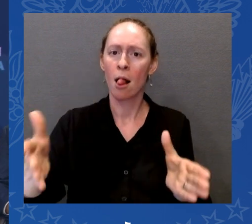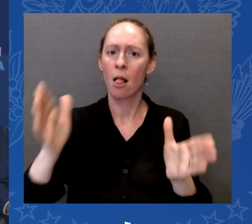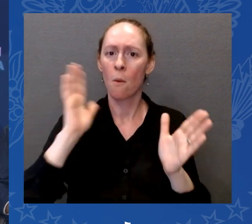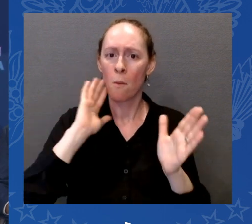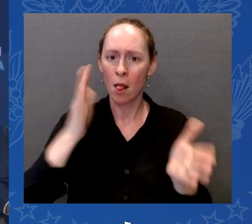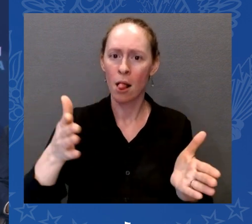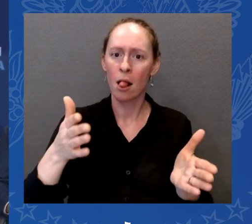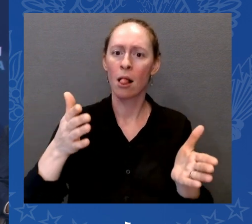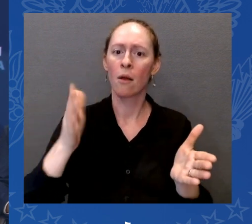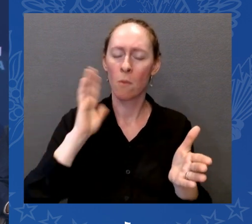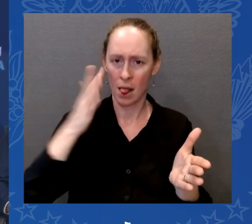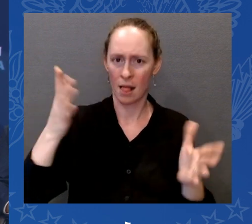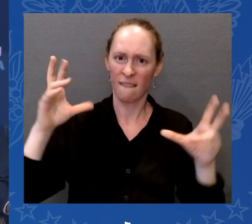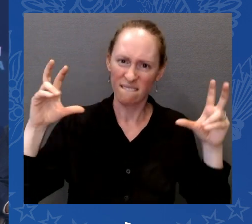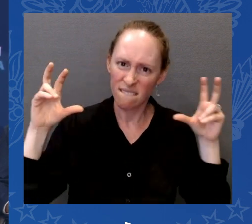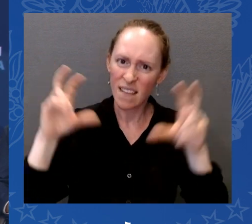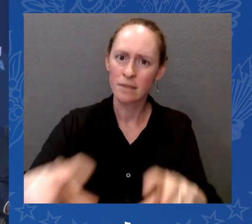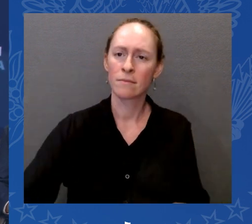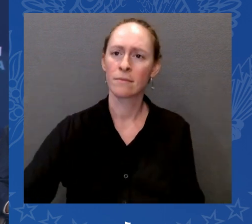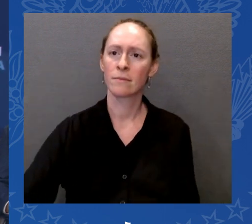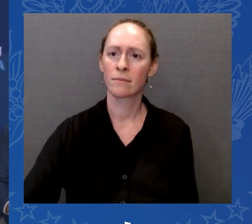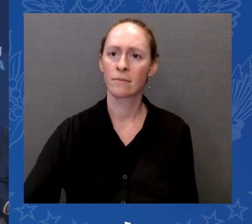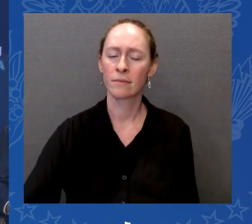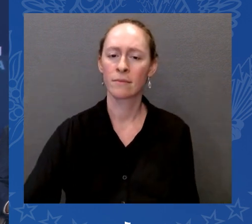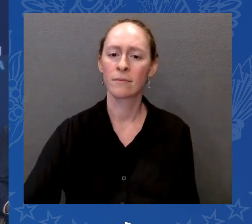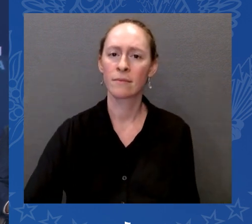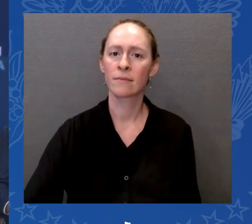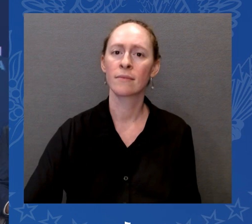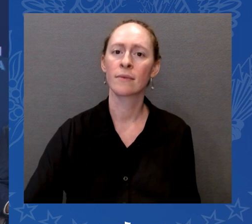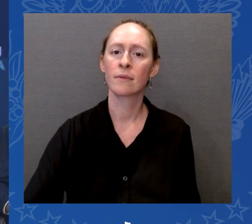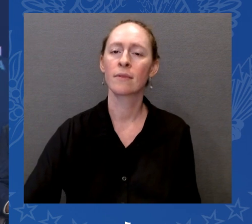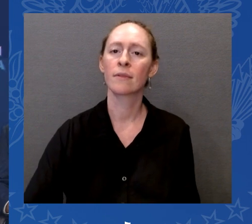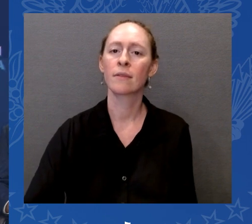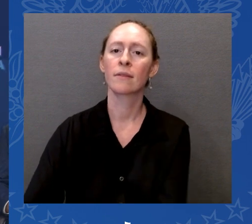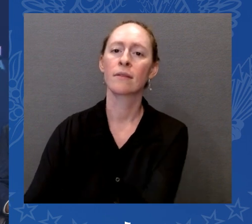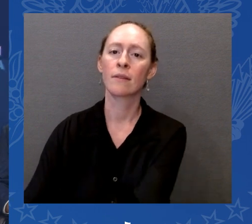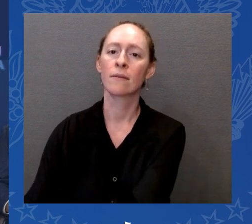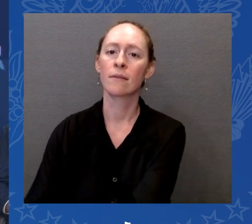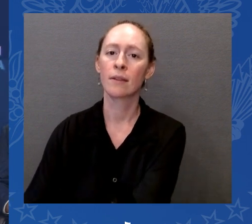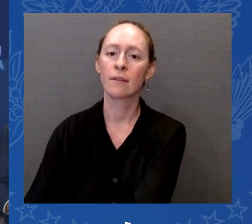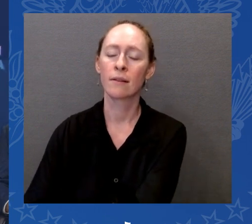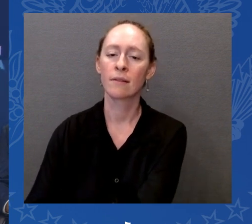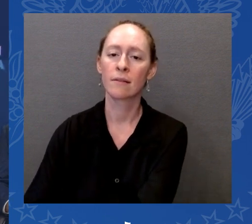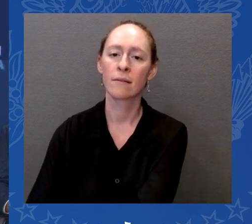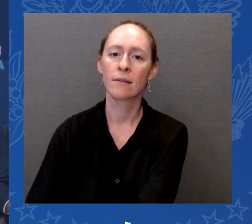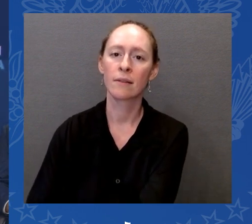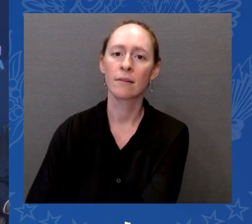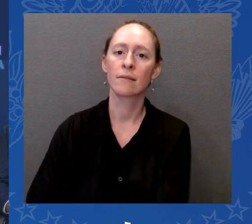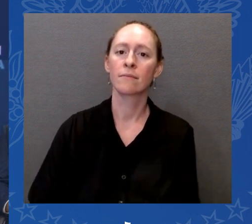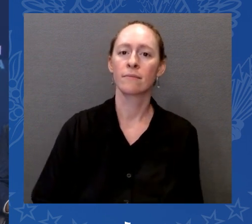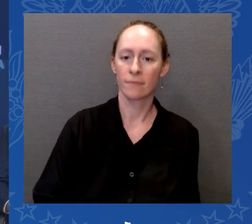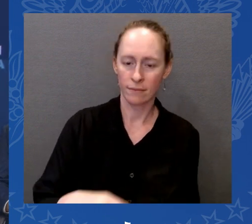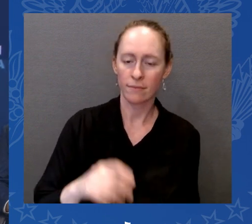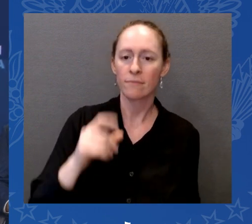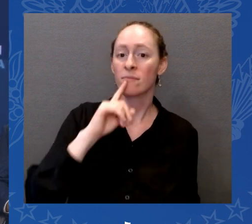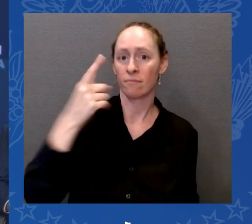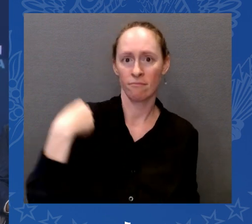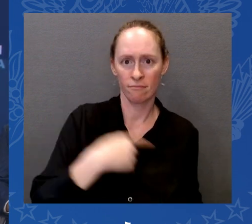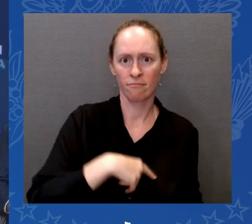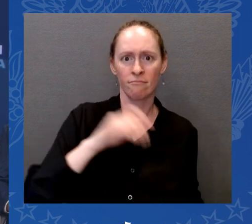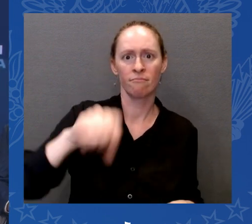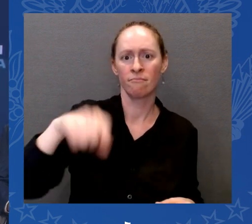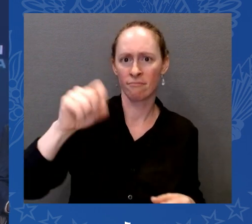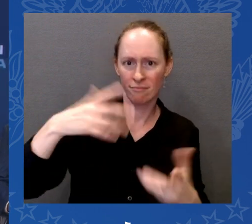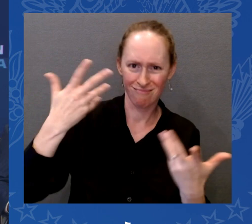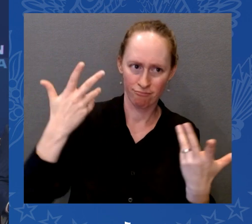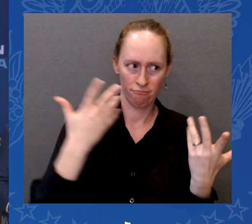security depends on us having access to the most modern computer chips in the world. It depends